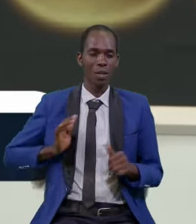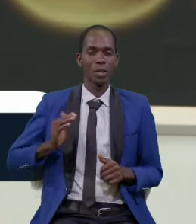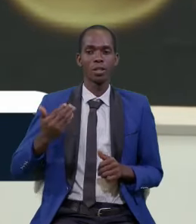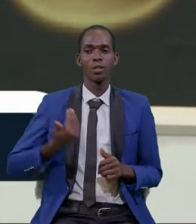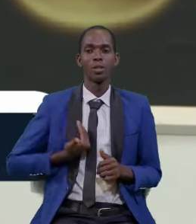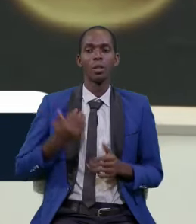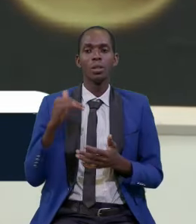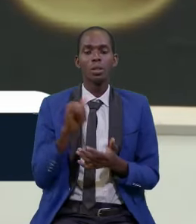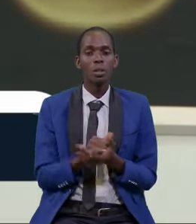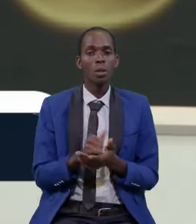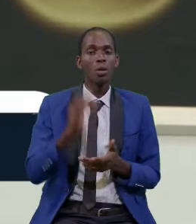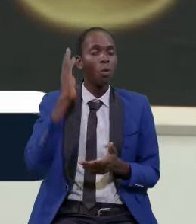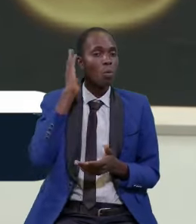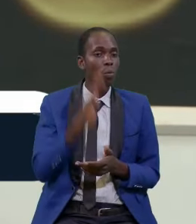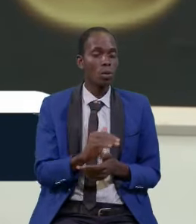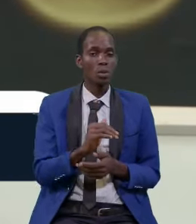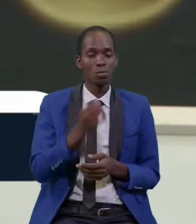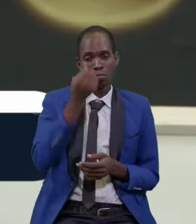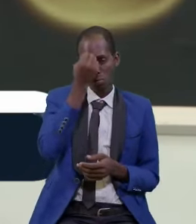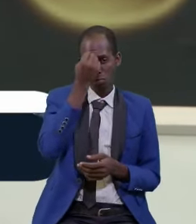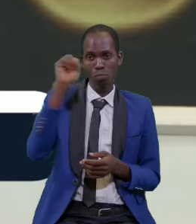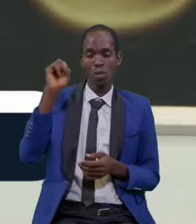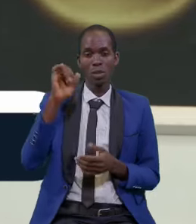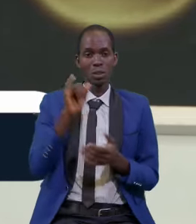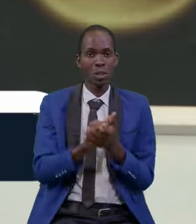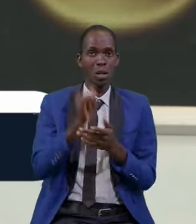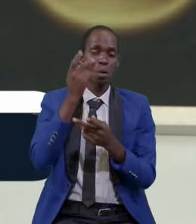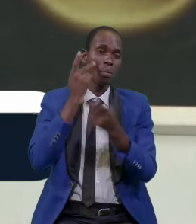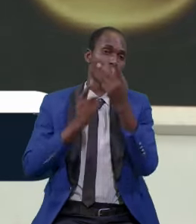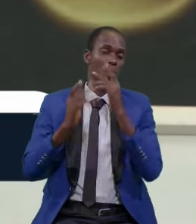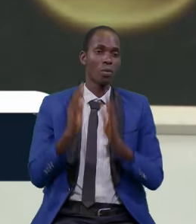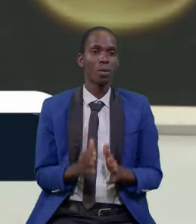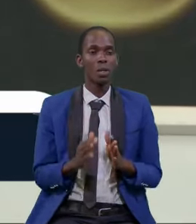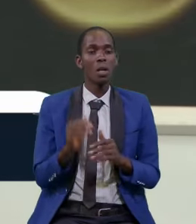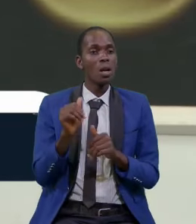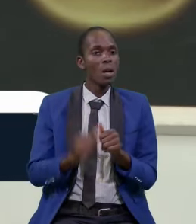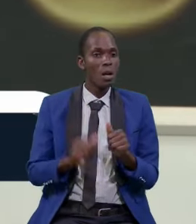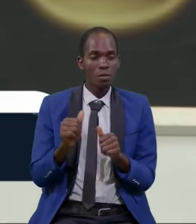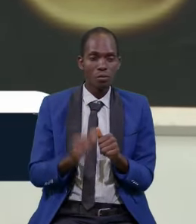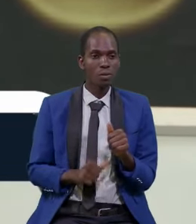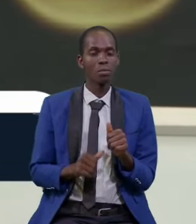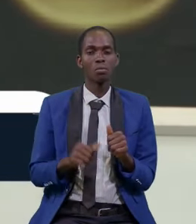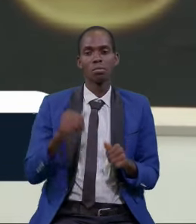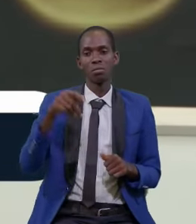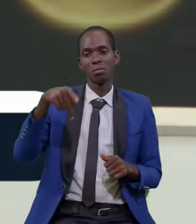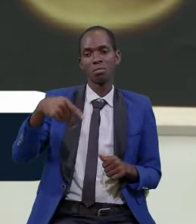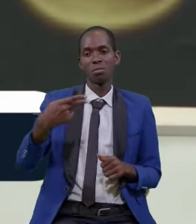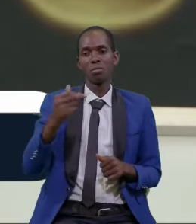not hear that prophet, every Pharisee, every